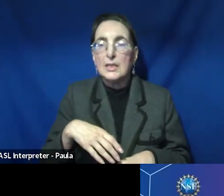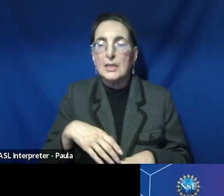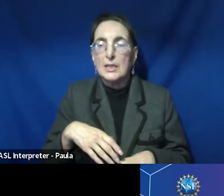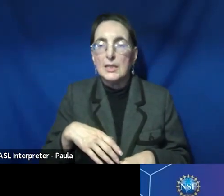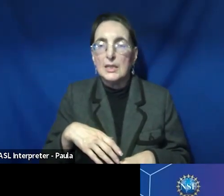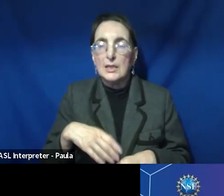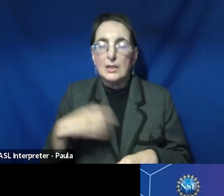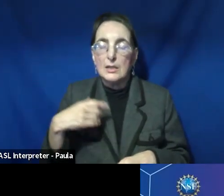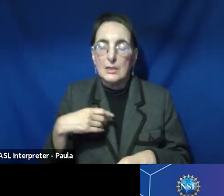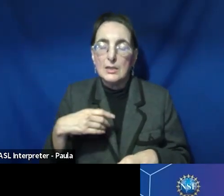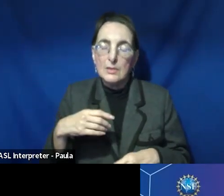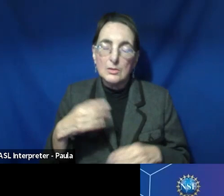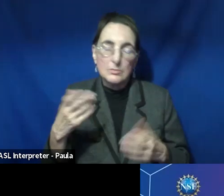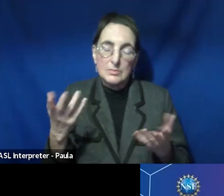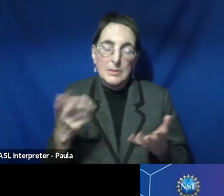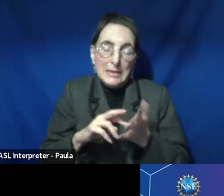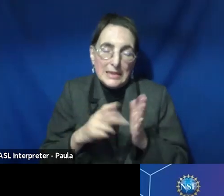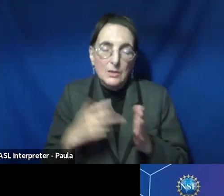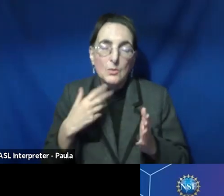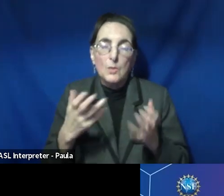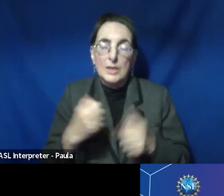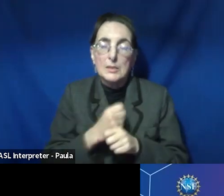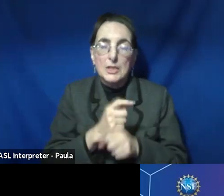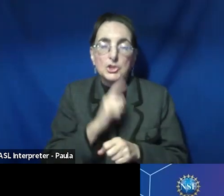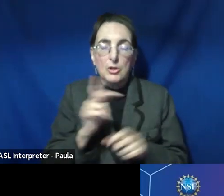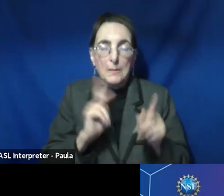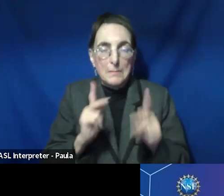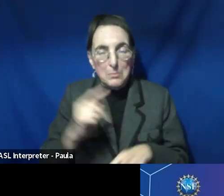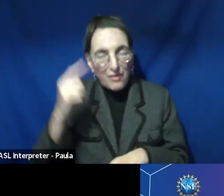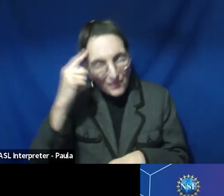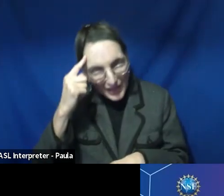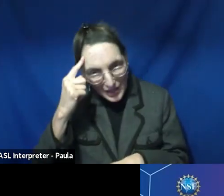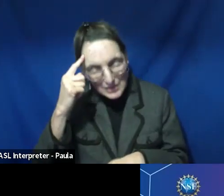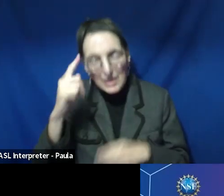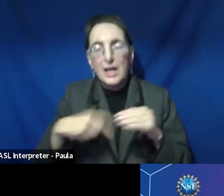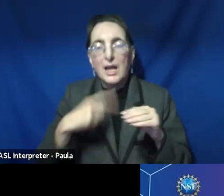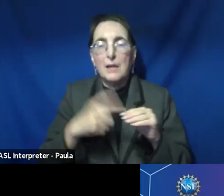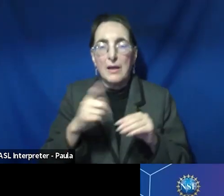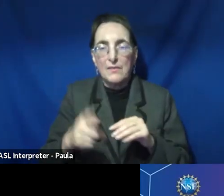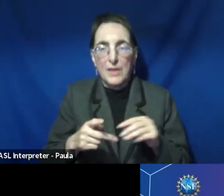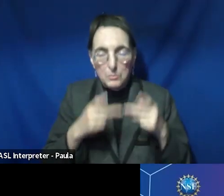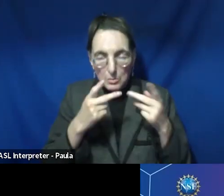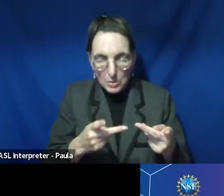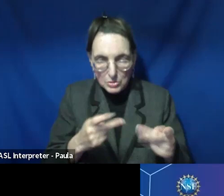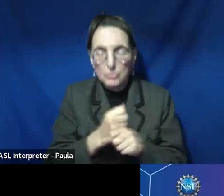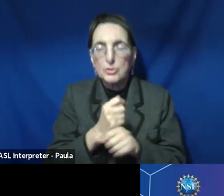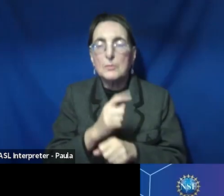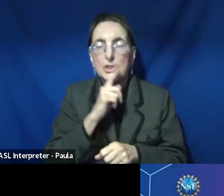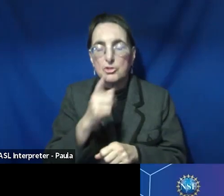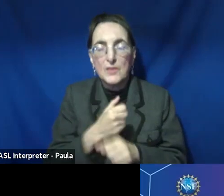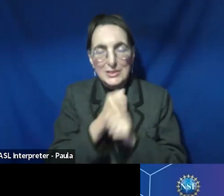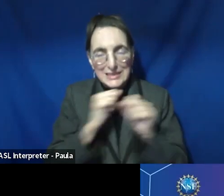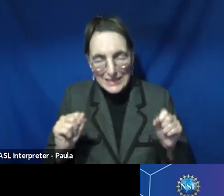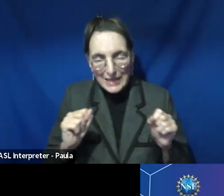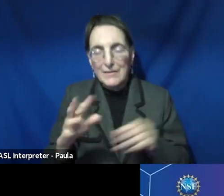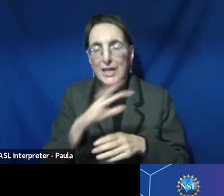to ensure thought is given for that proposal to ensure that there is a safe and inclusive